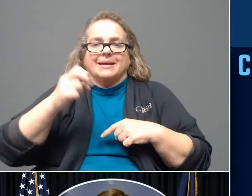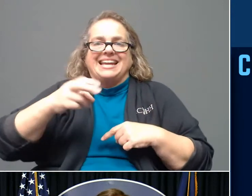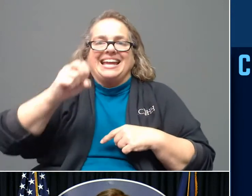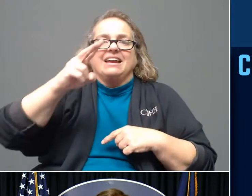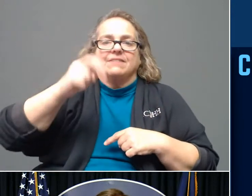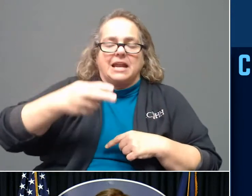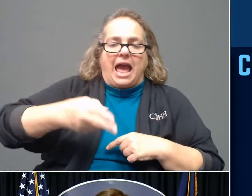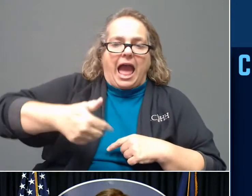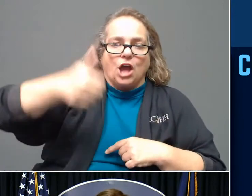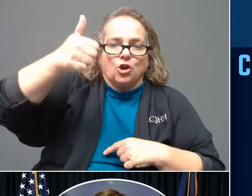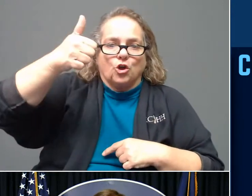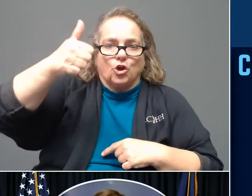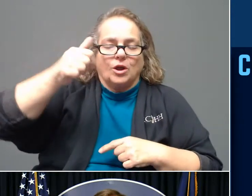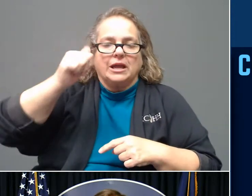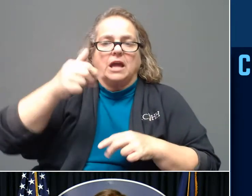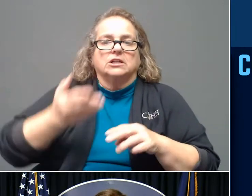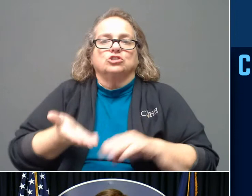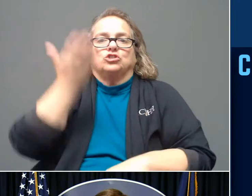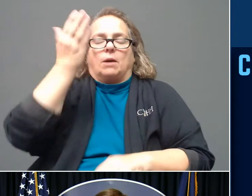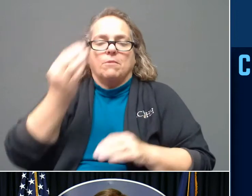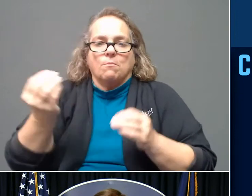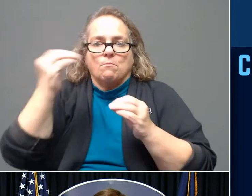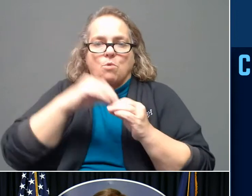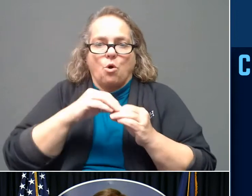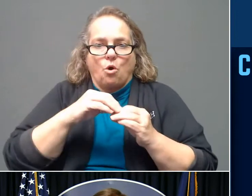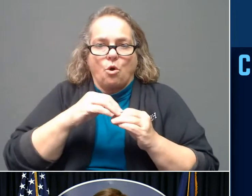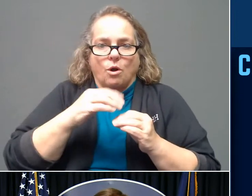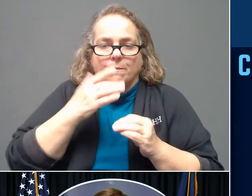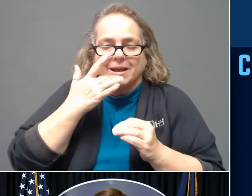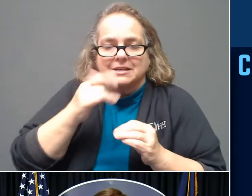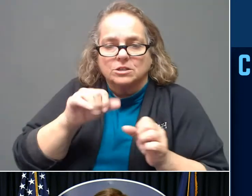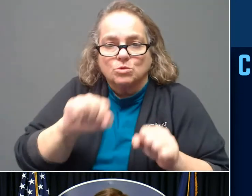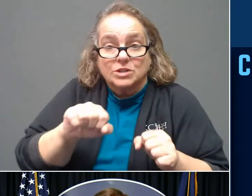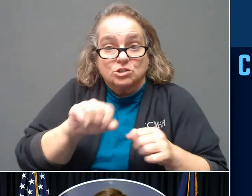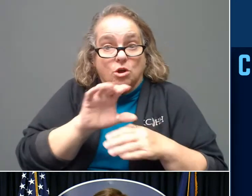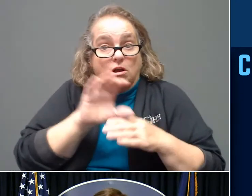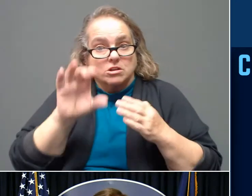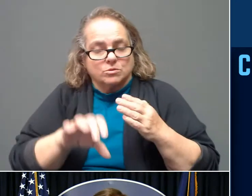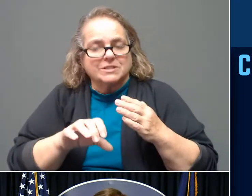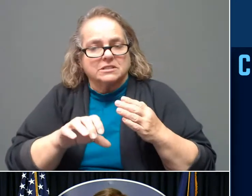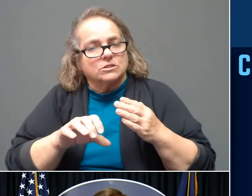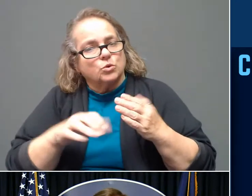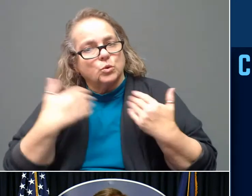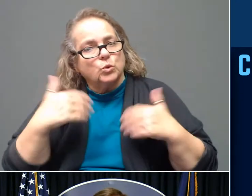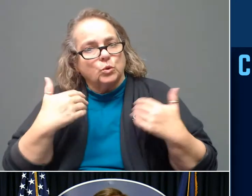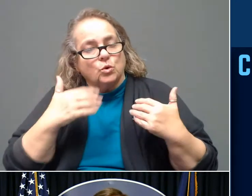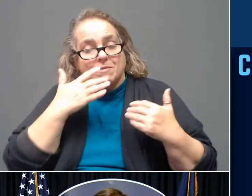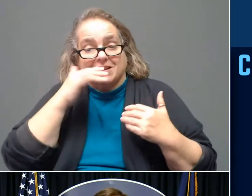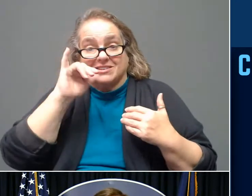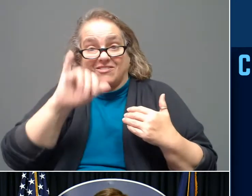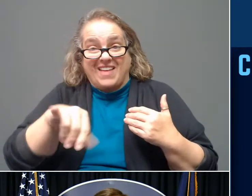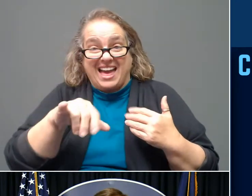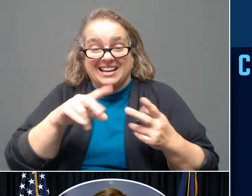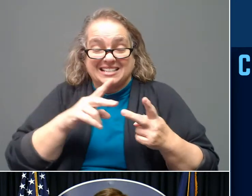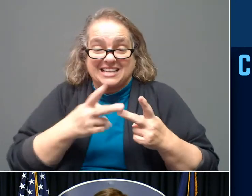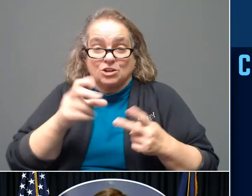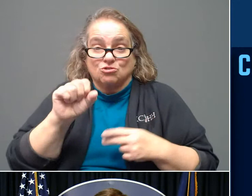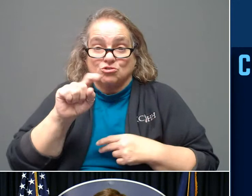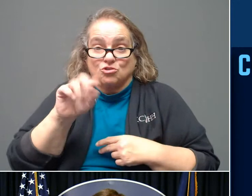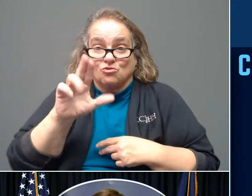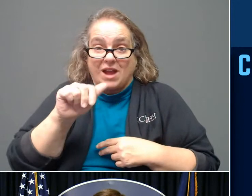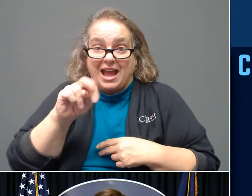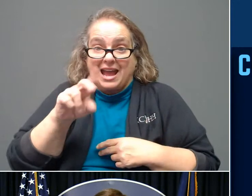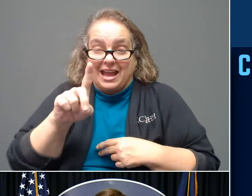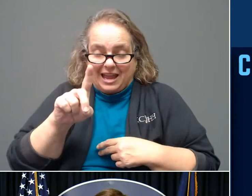can jump even more. It does make the potential consequences that much more serious. So while it doesn't have us taking